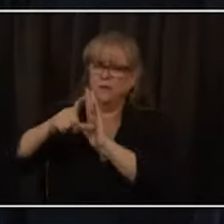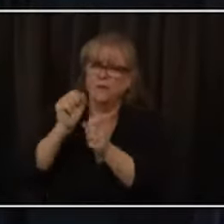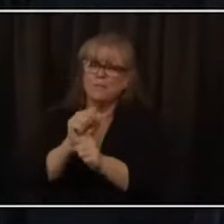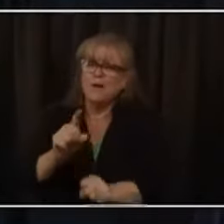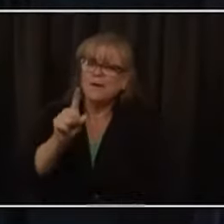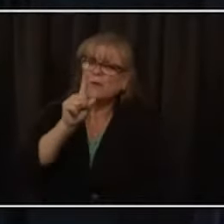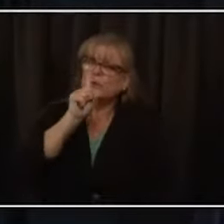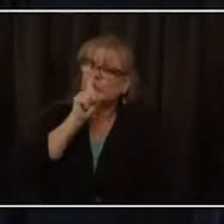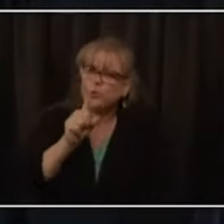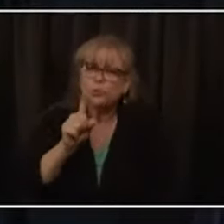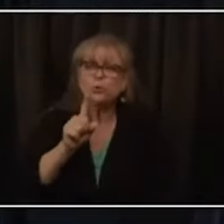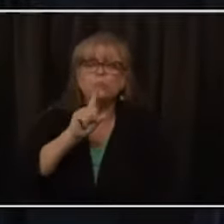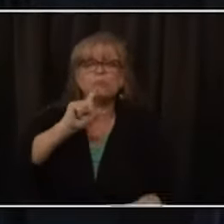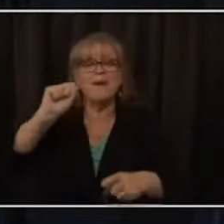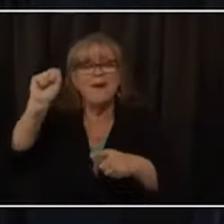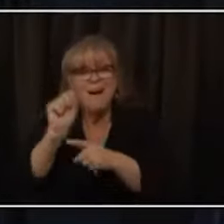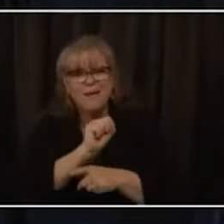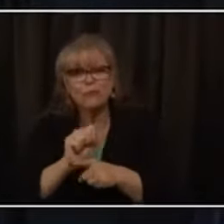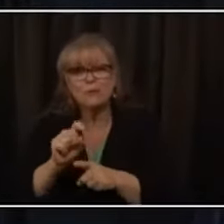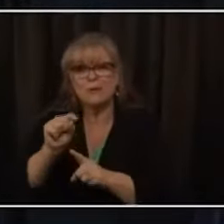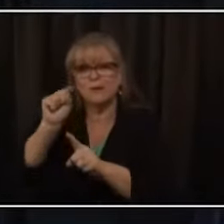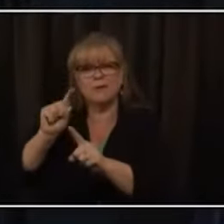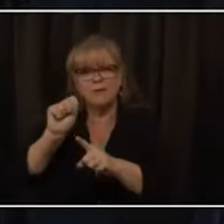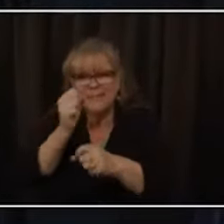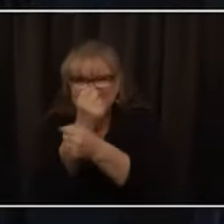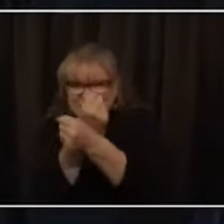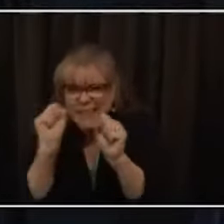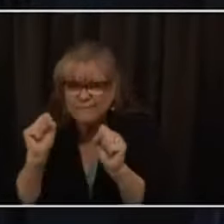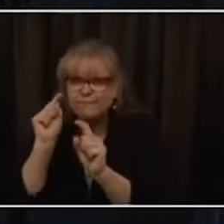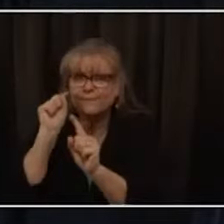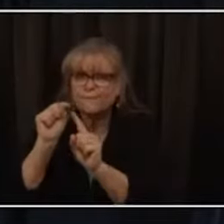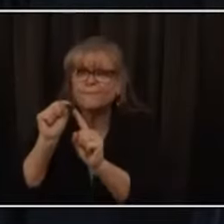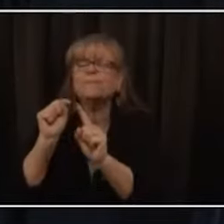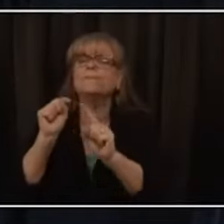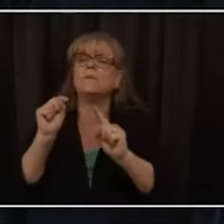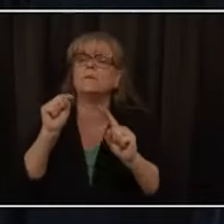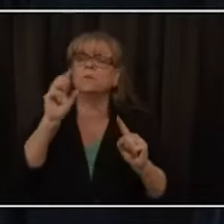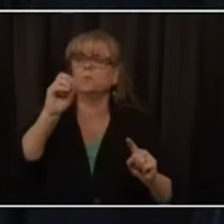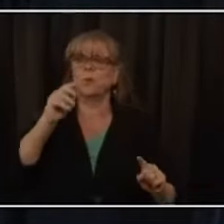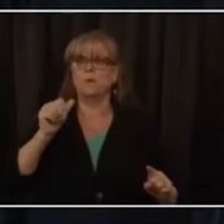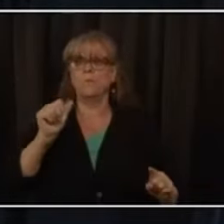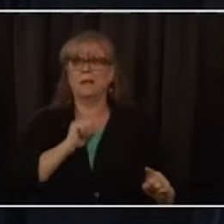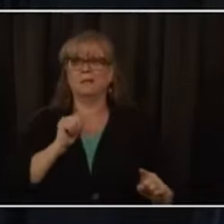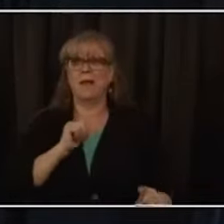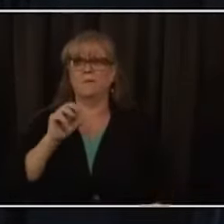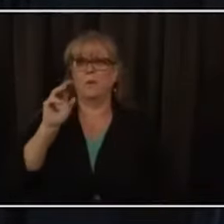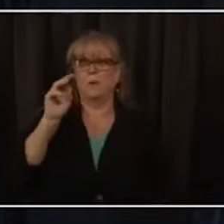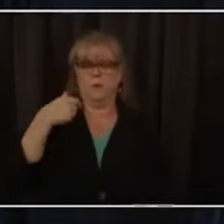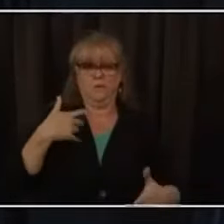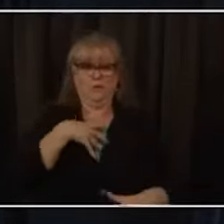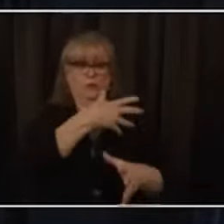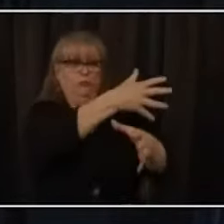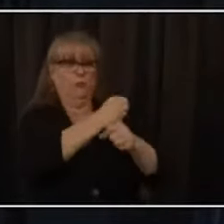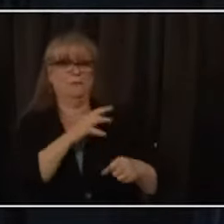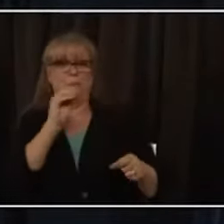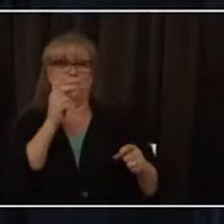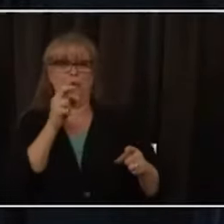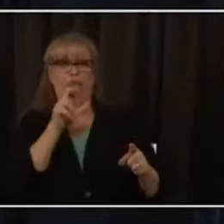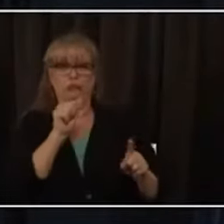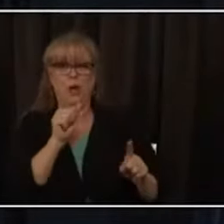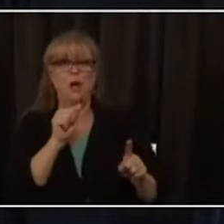and effective. I personally got the Moderna vaccine. I have friends who got Johnson & Johnson, friends who got